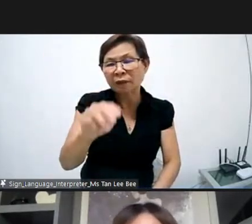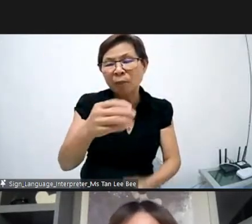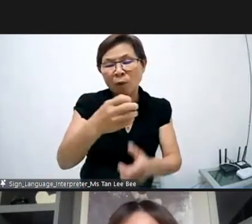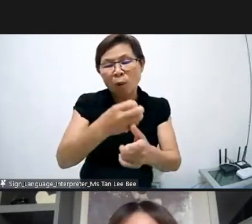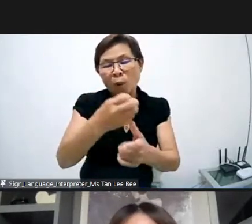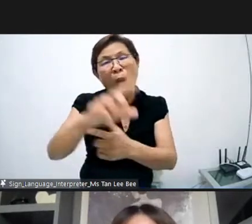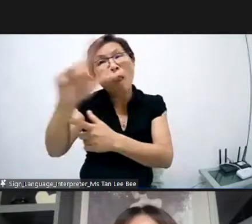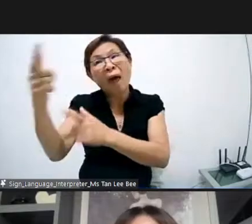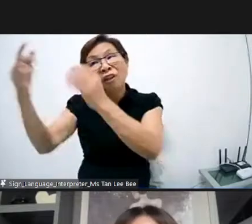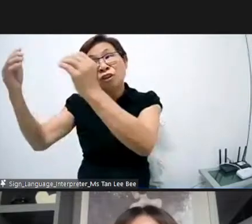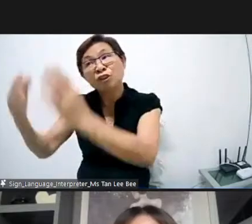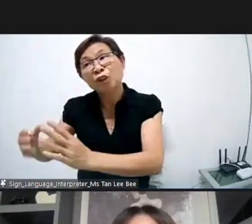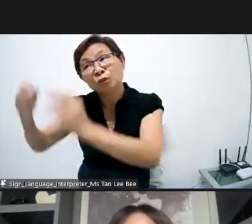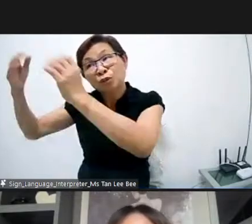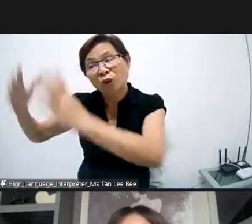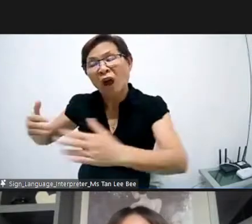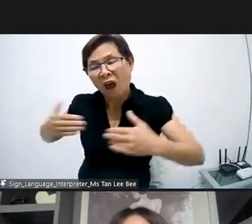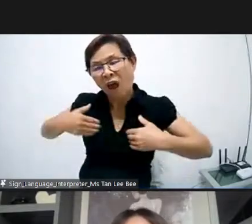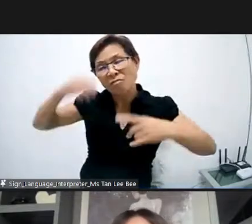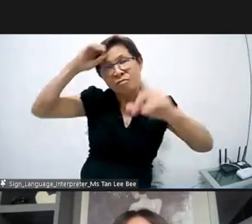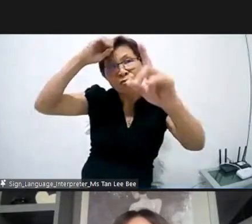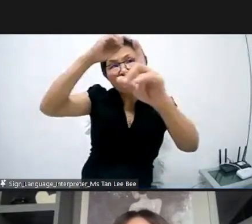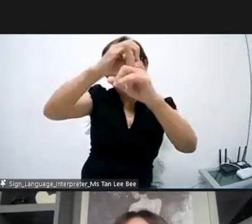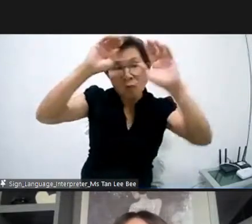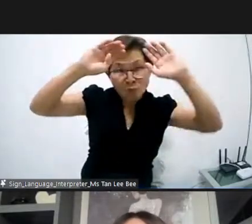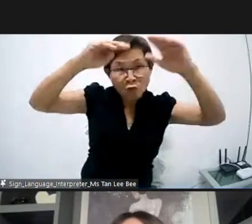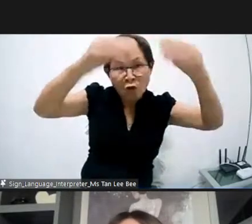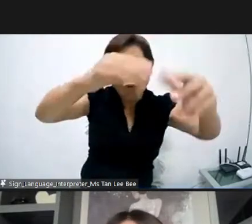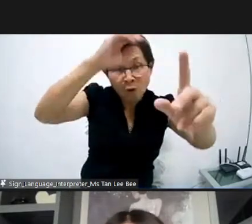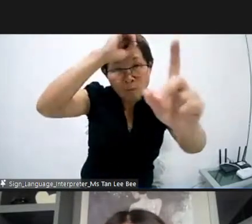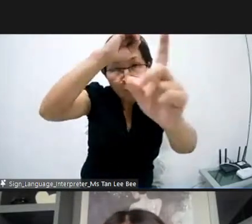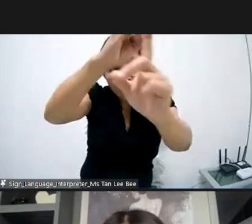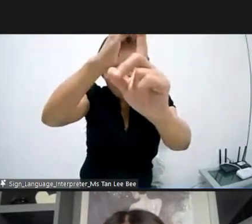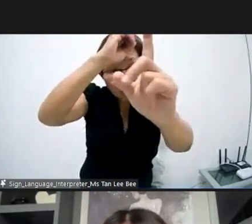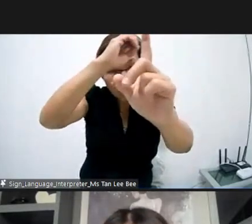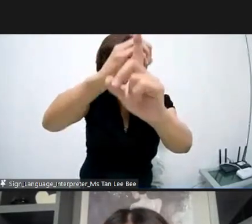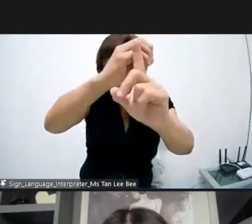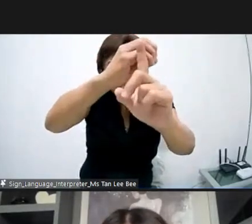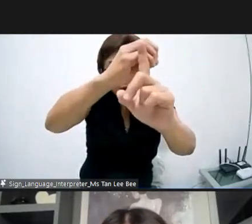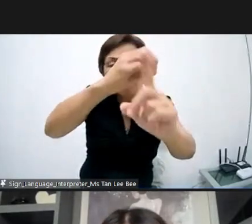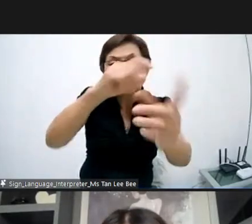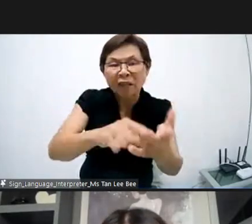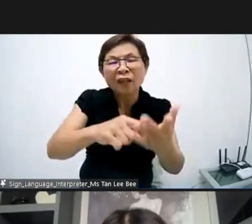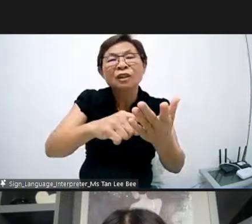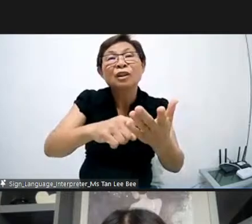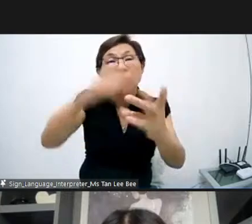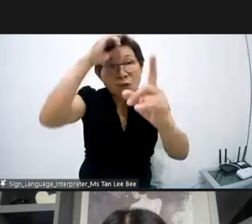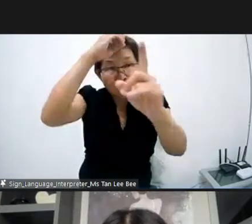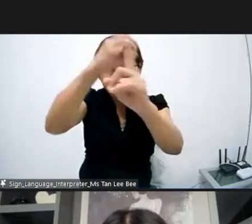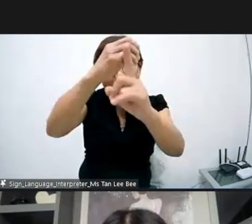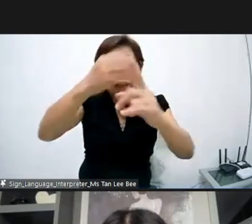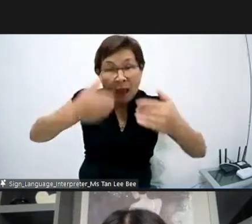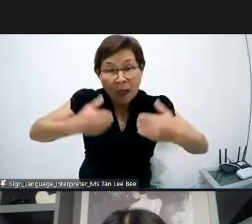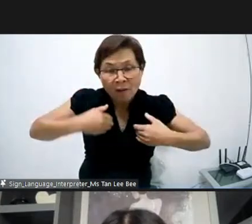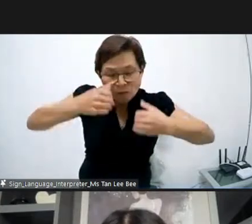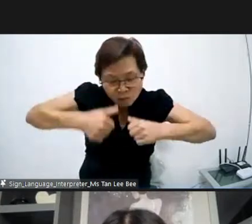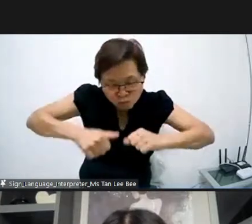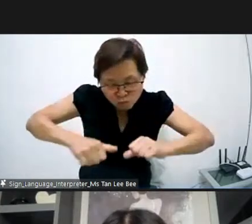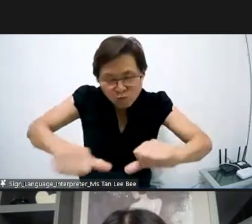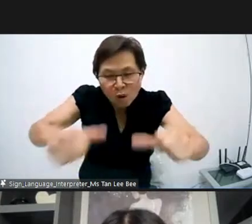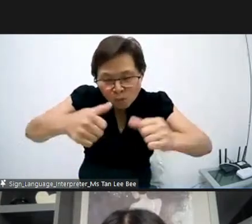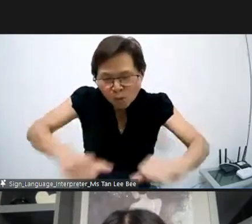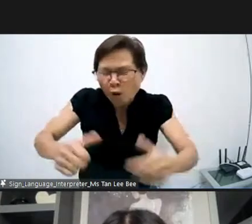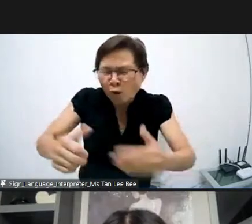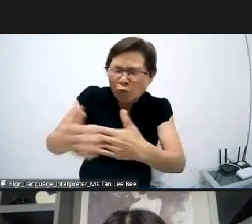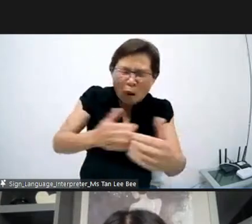out there have the purpose or your focus on your mission, then that will keep you going as well. And despite the